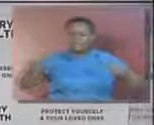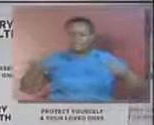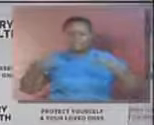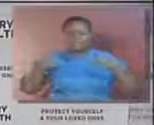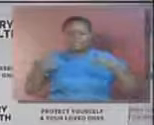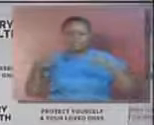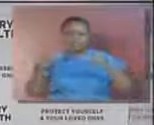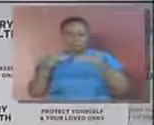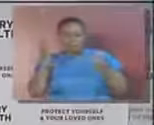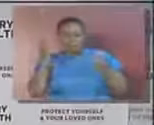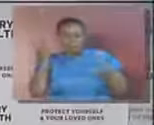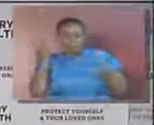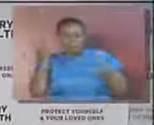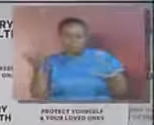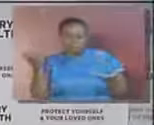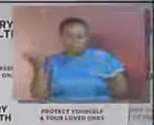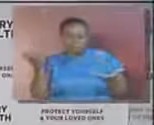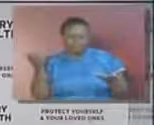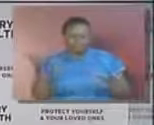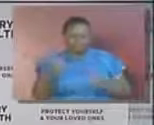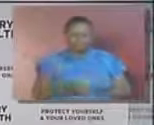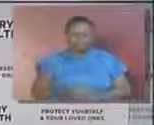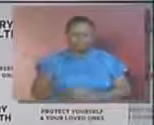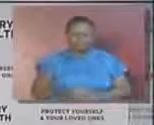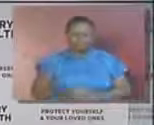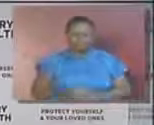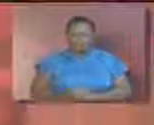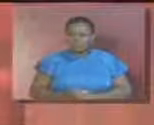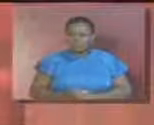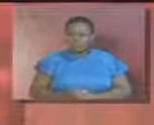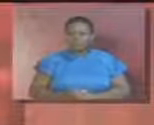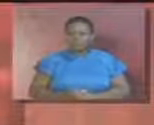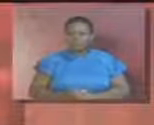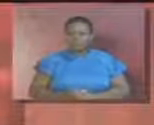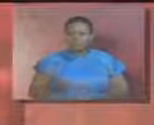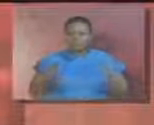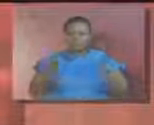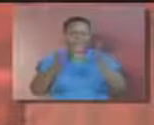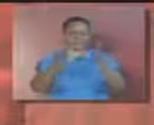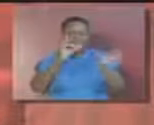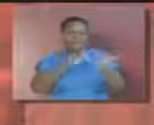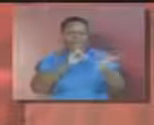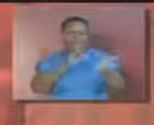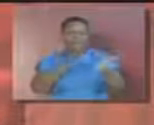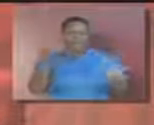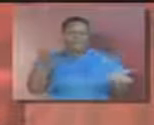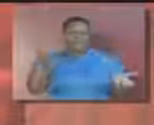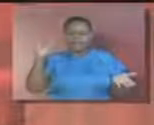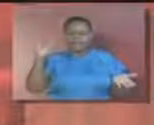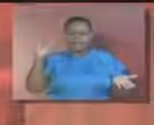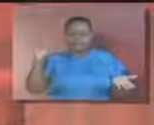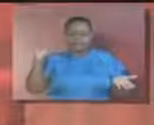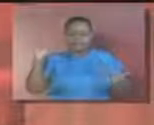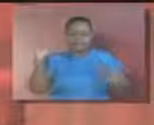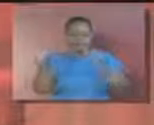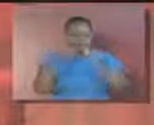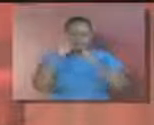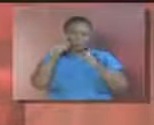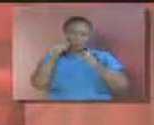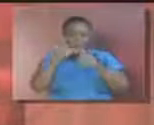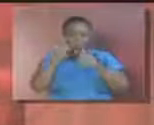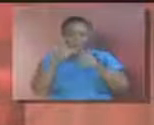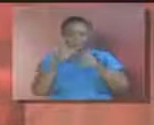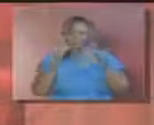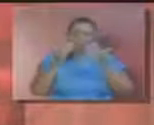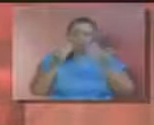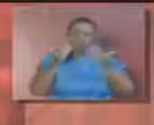So we go to Dr. Hines to respond to the first question. Okay, thanks for the question. Now, you already partially answered